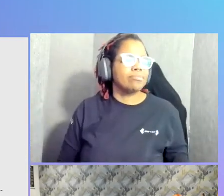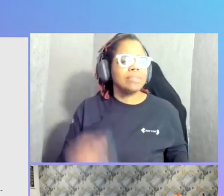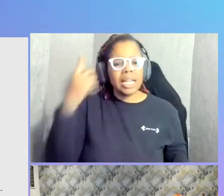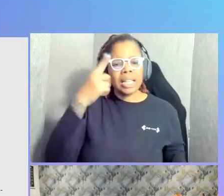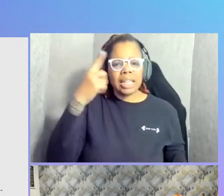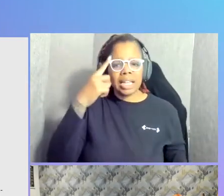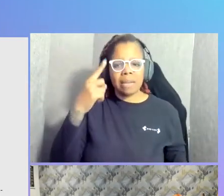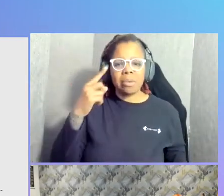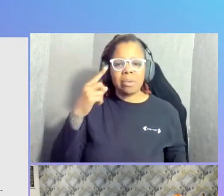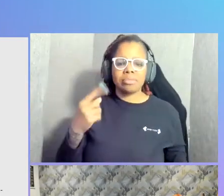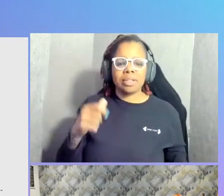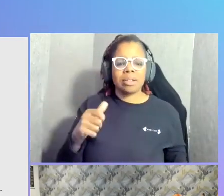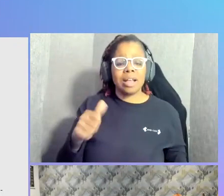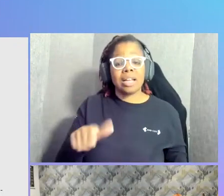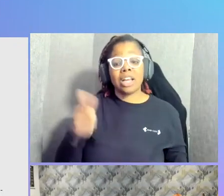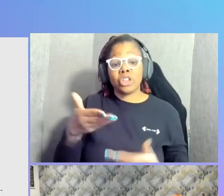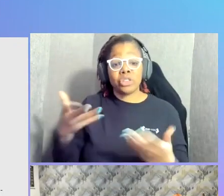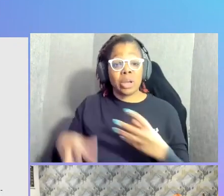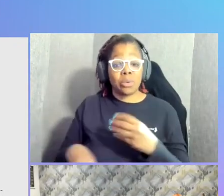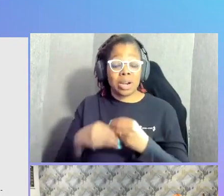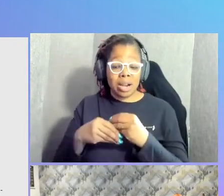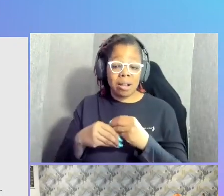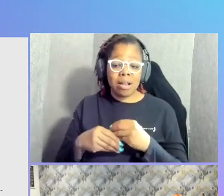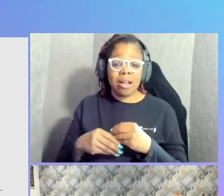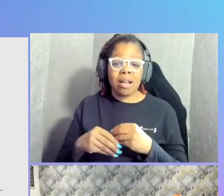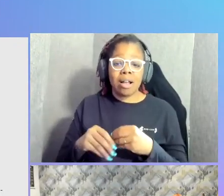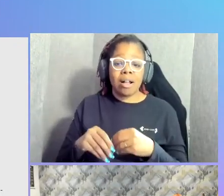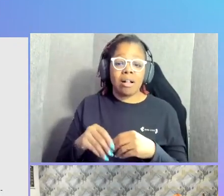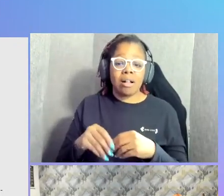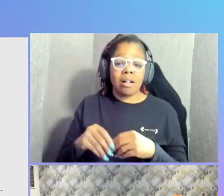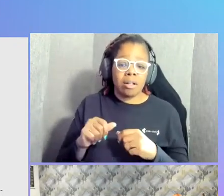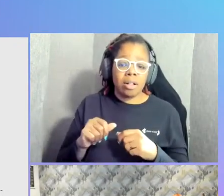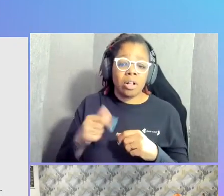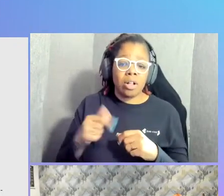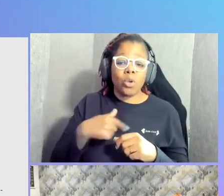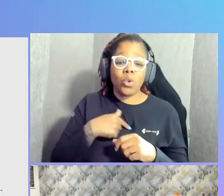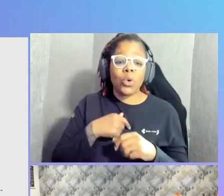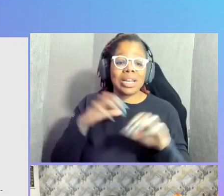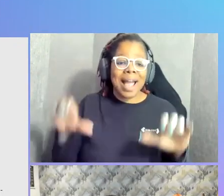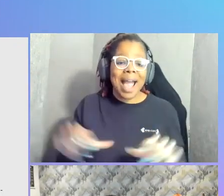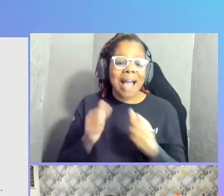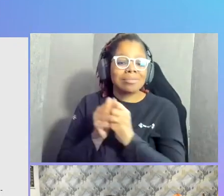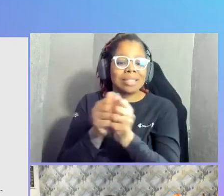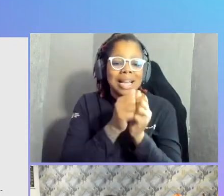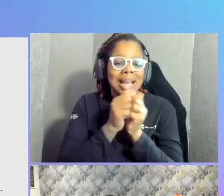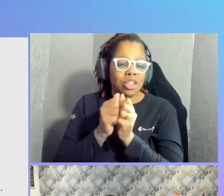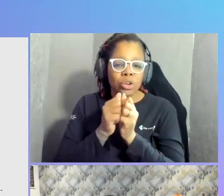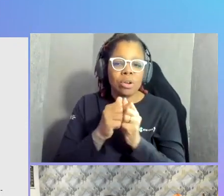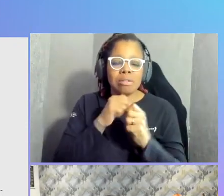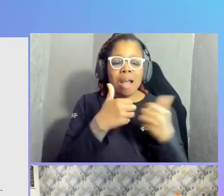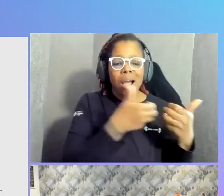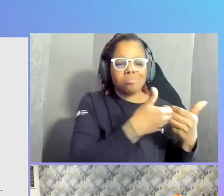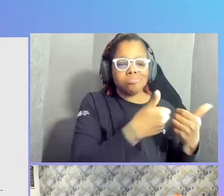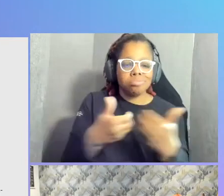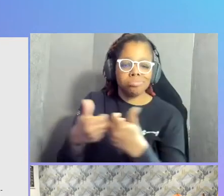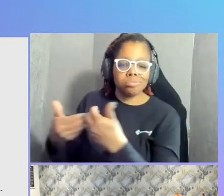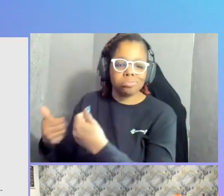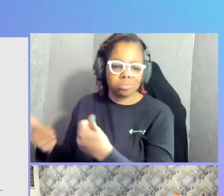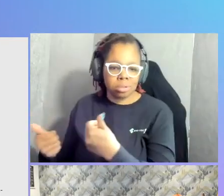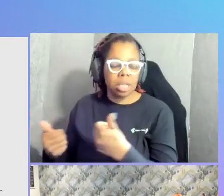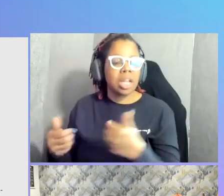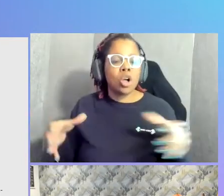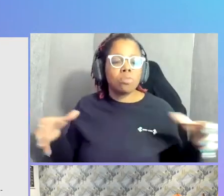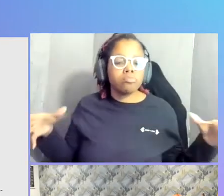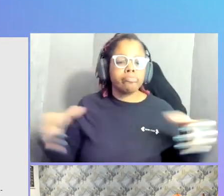Pinterest value that I'm adding here is act as one. We need to act as one, not only inside the